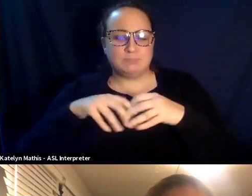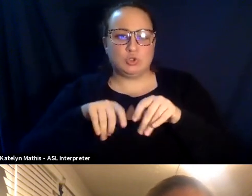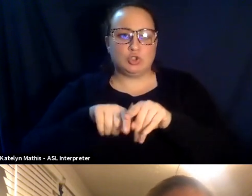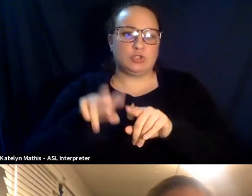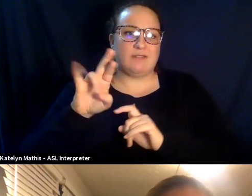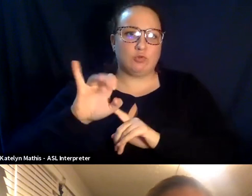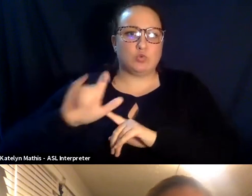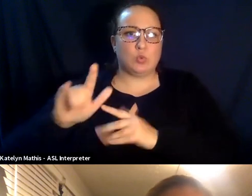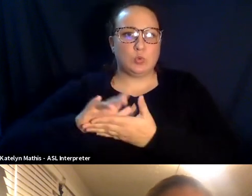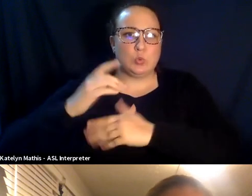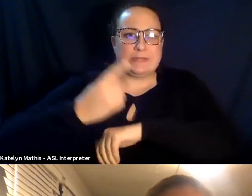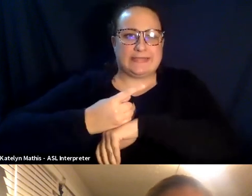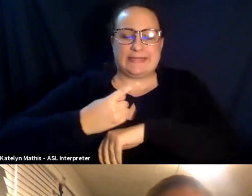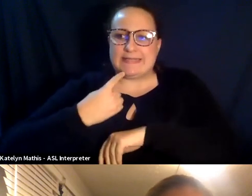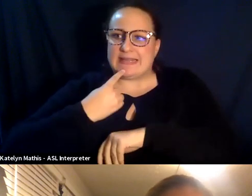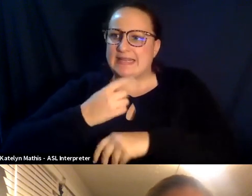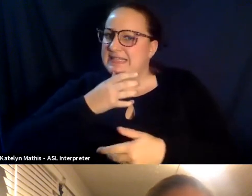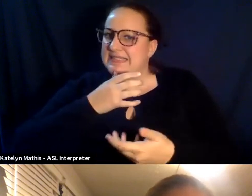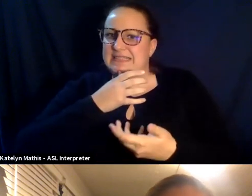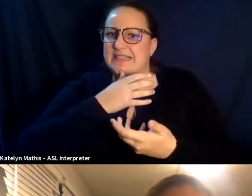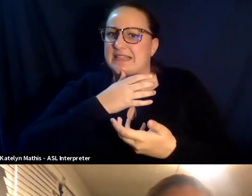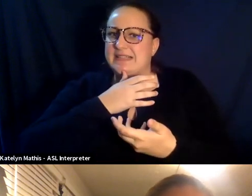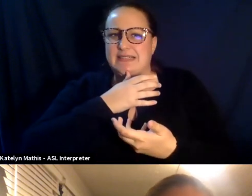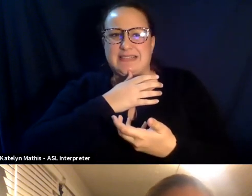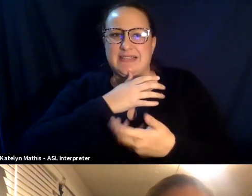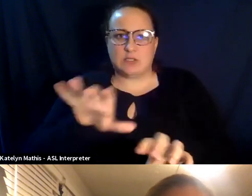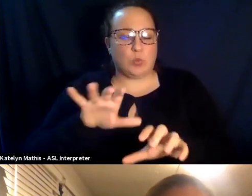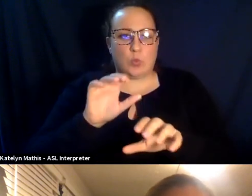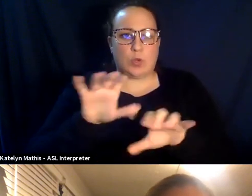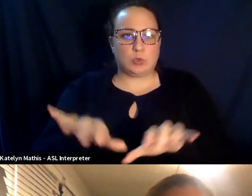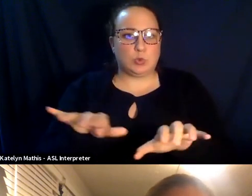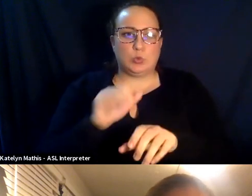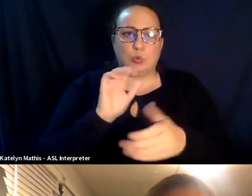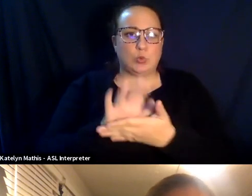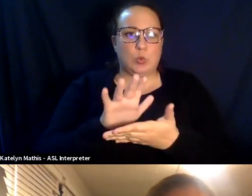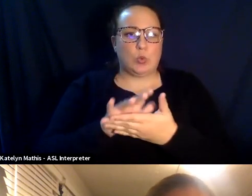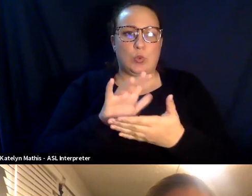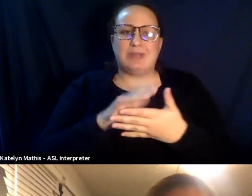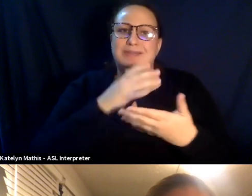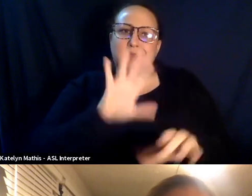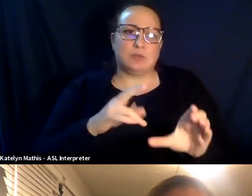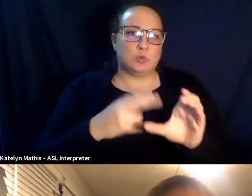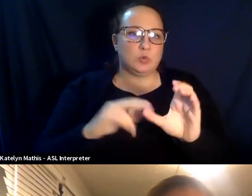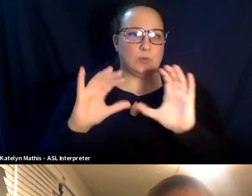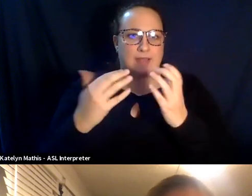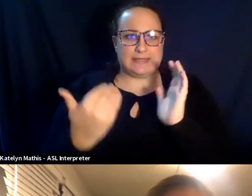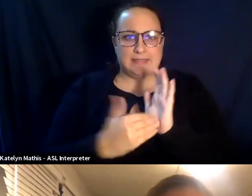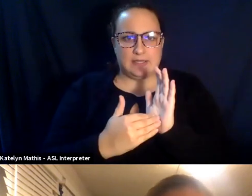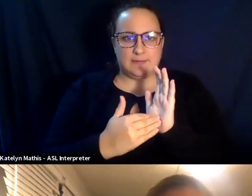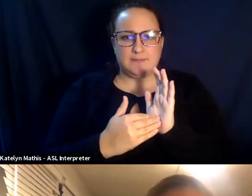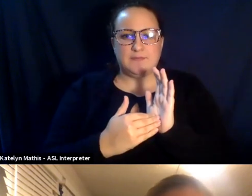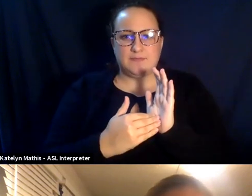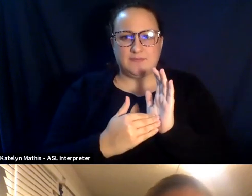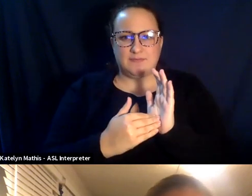day, saying that he does not want to do school and does not want to rejoin class if he has had